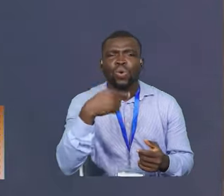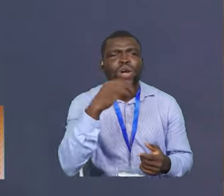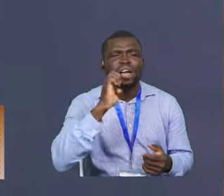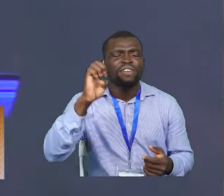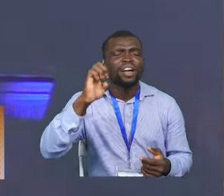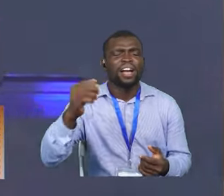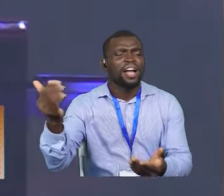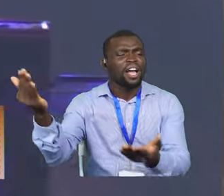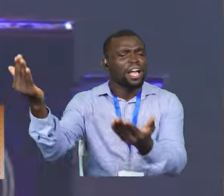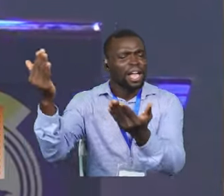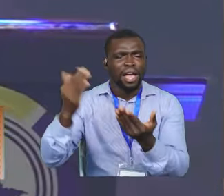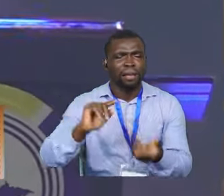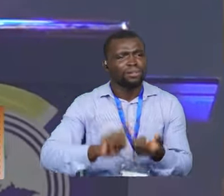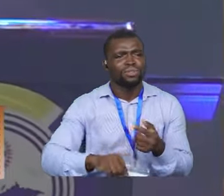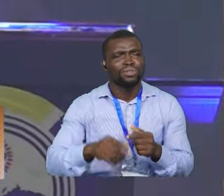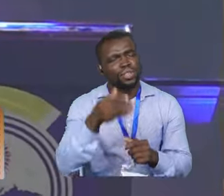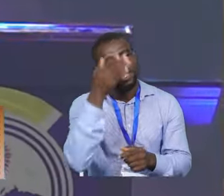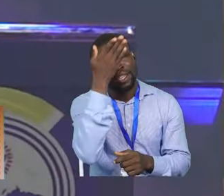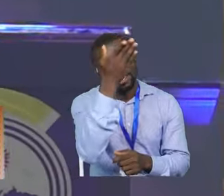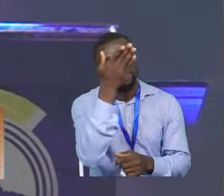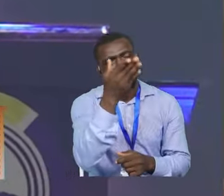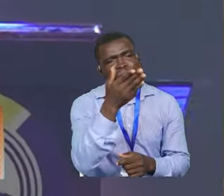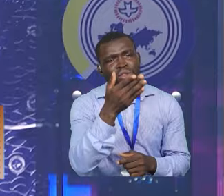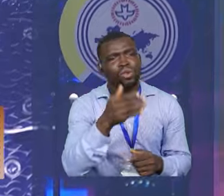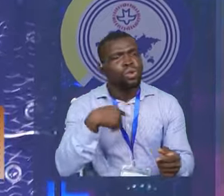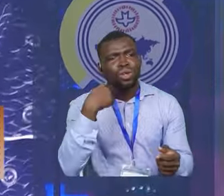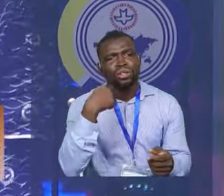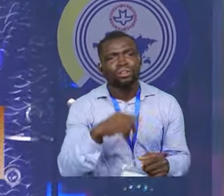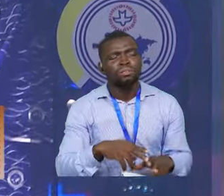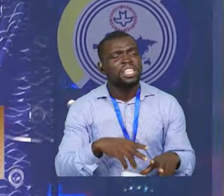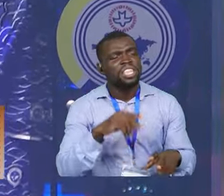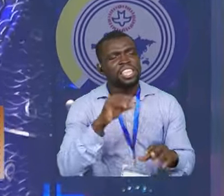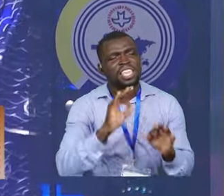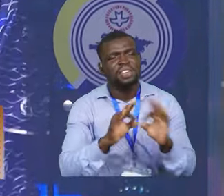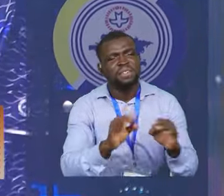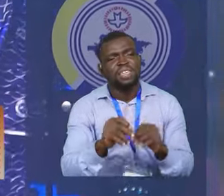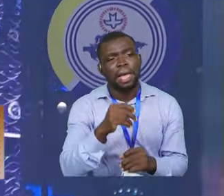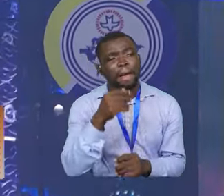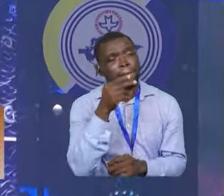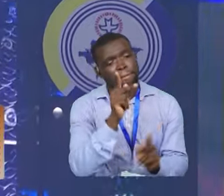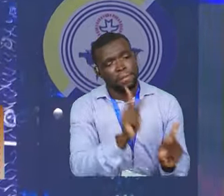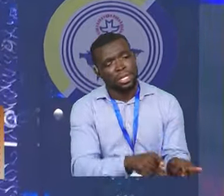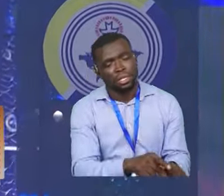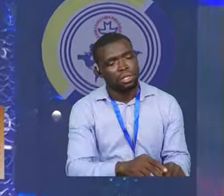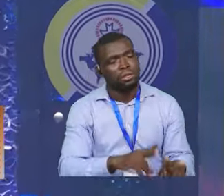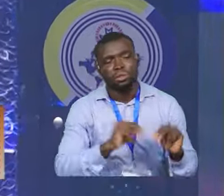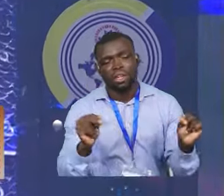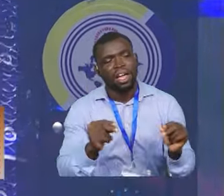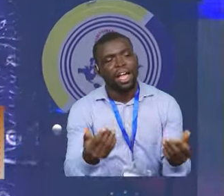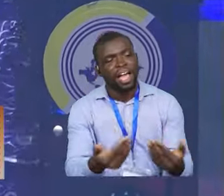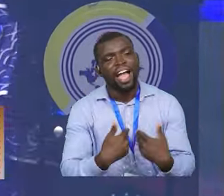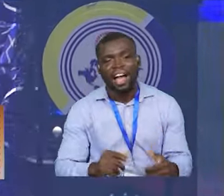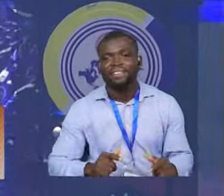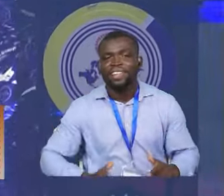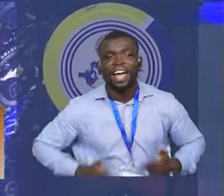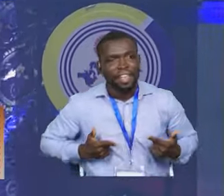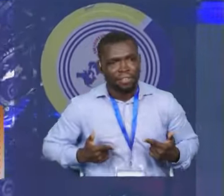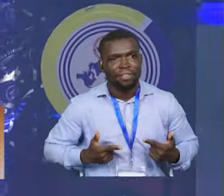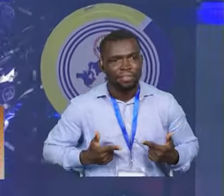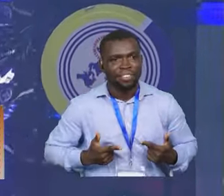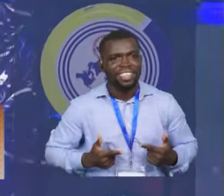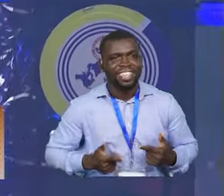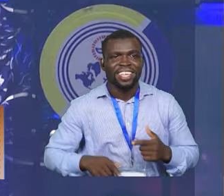Whoever sees and comes to him, so nim kompa. If that person has no life, even if you don't have